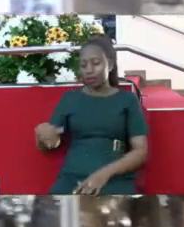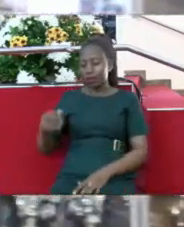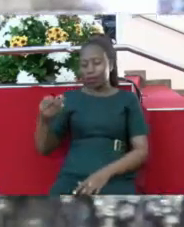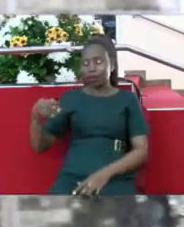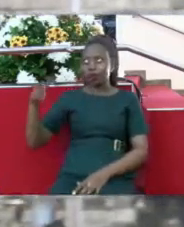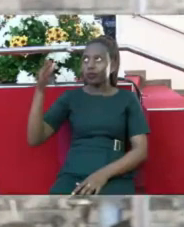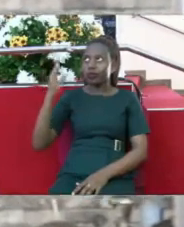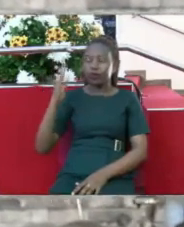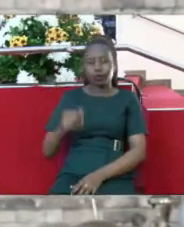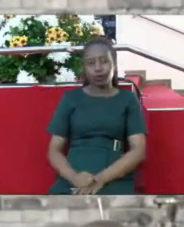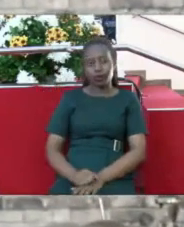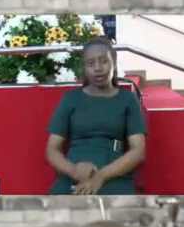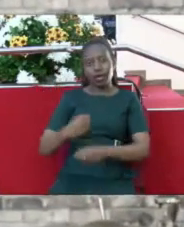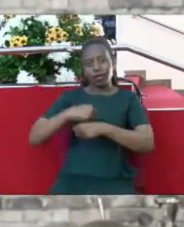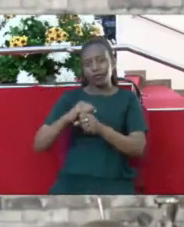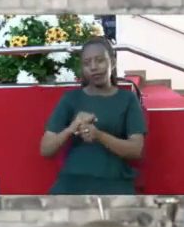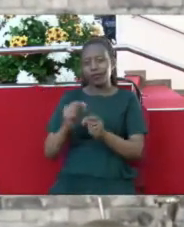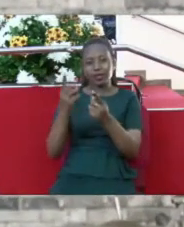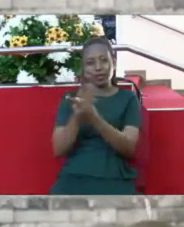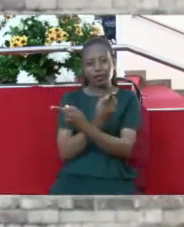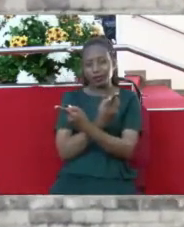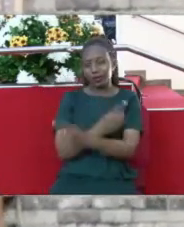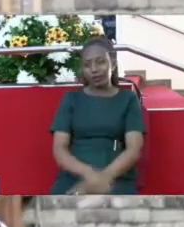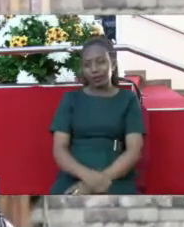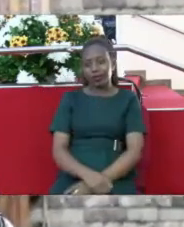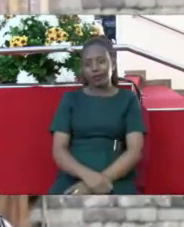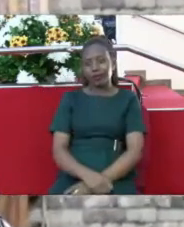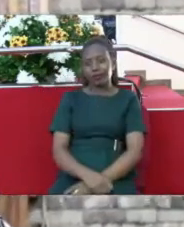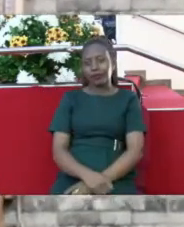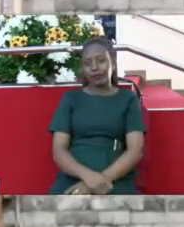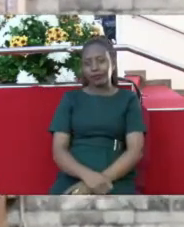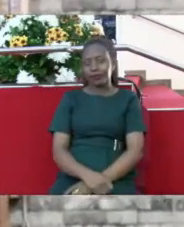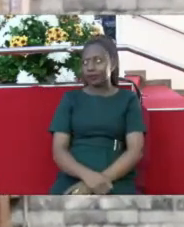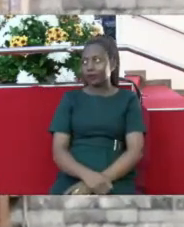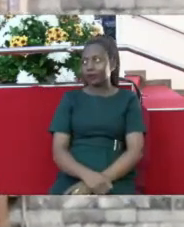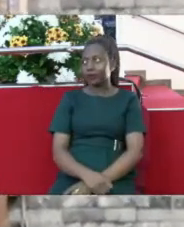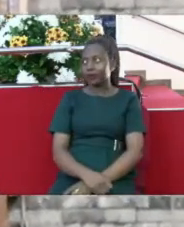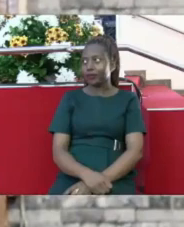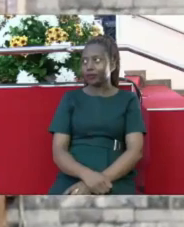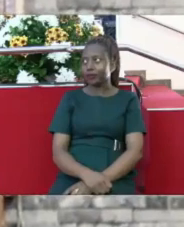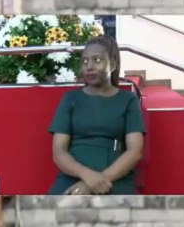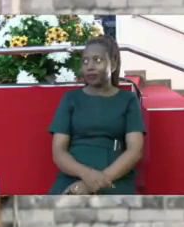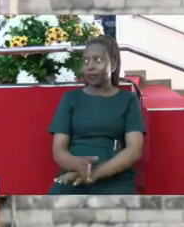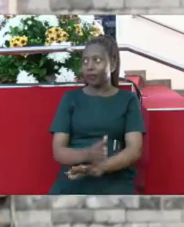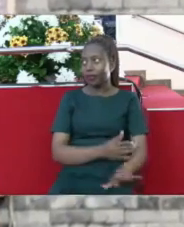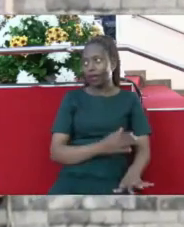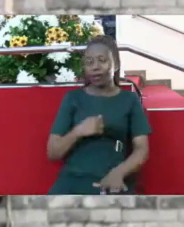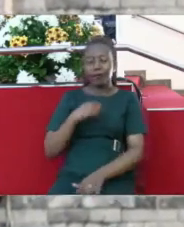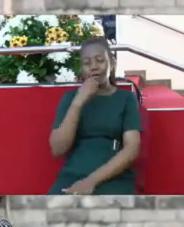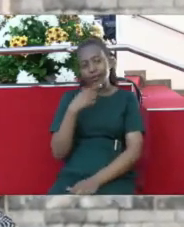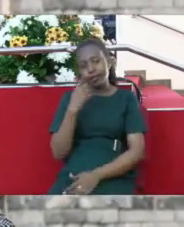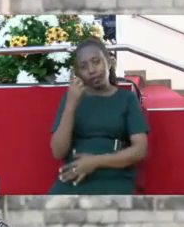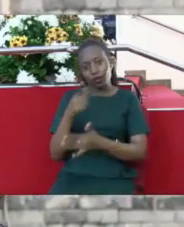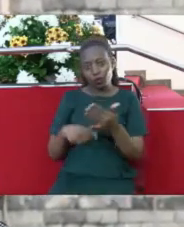wa Mungu. And that makes all the difference. Hiyo inaleta tofauti yoyote. I want to say here. Nataka kusema haya. That this is